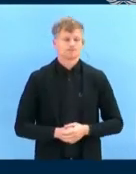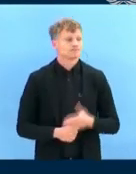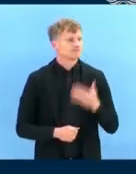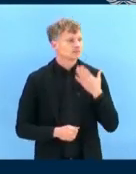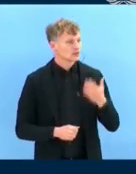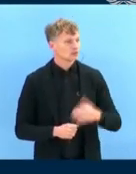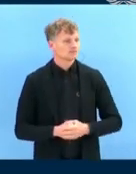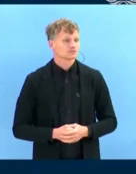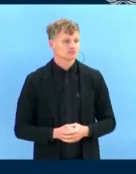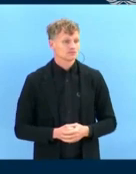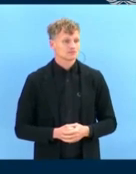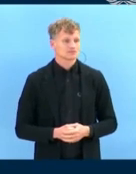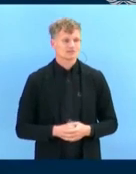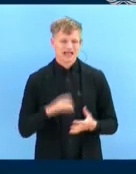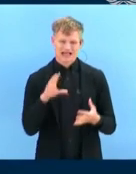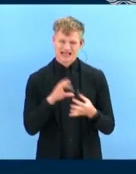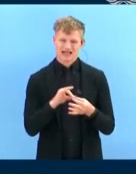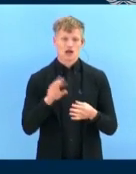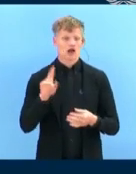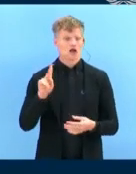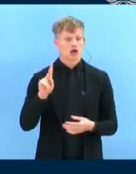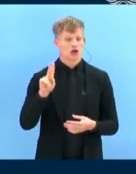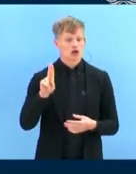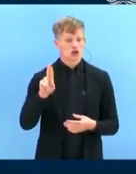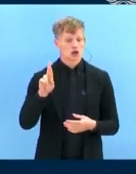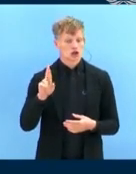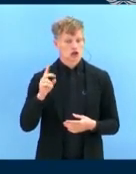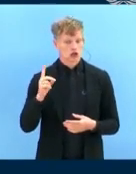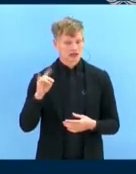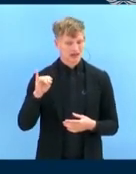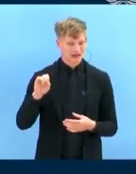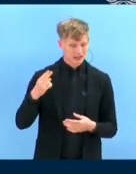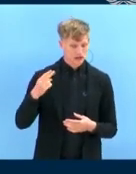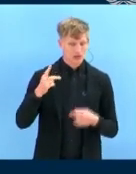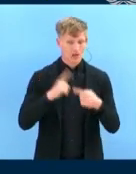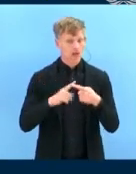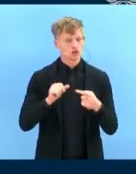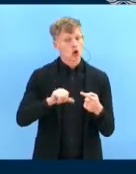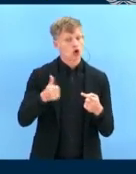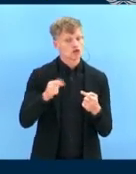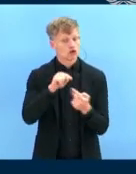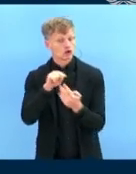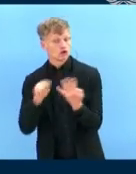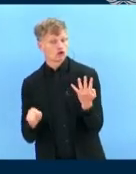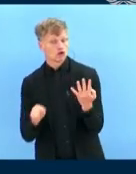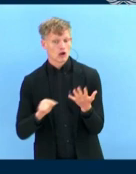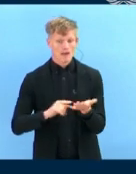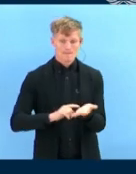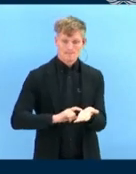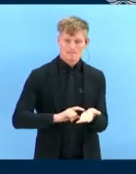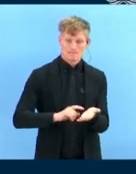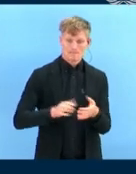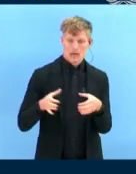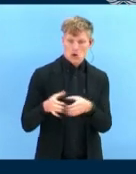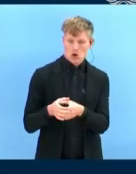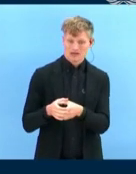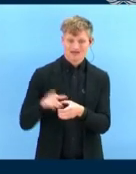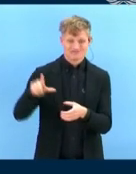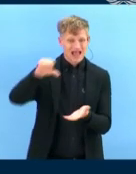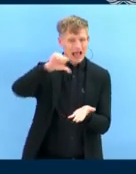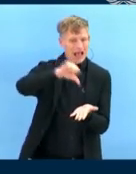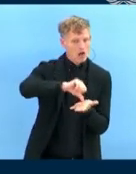concerns on the situations of Kurdish people and other ethnic minorities who are subject to the Iran's main policy